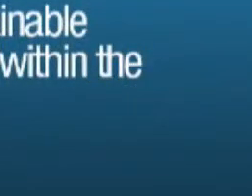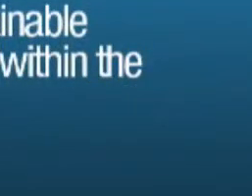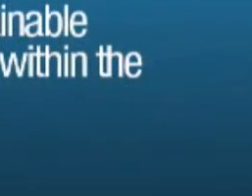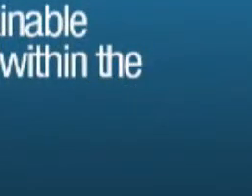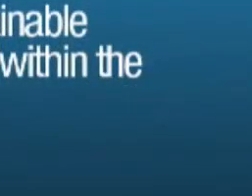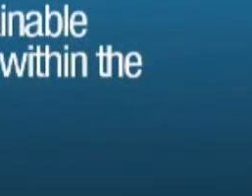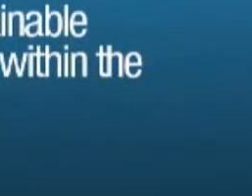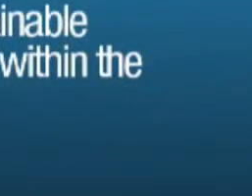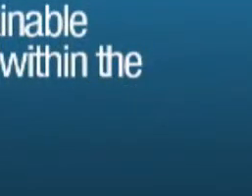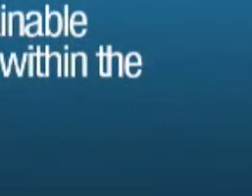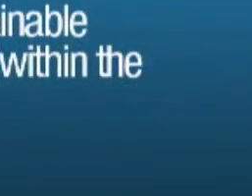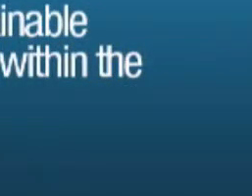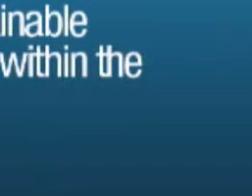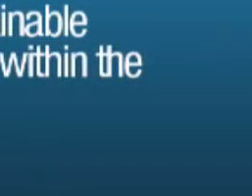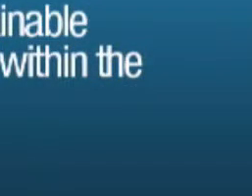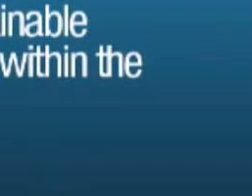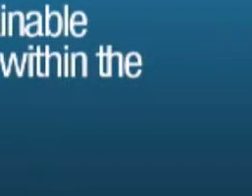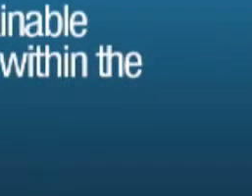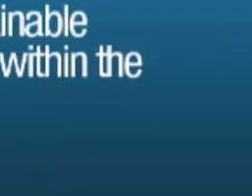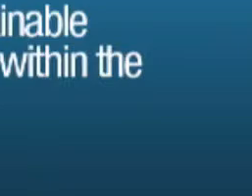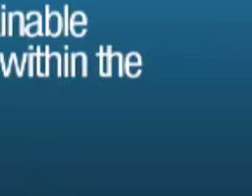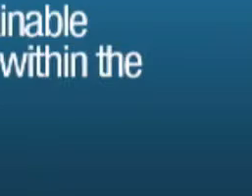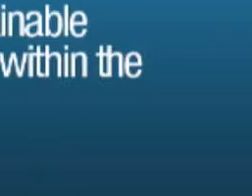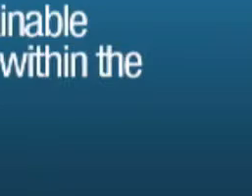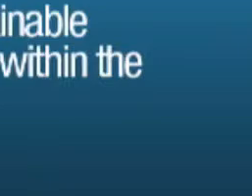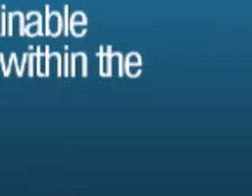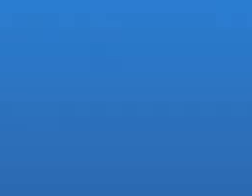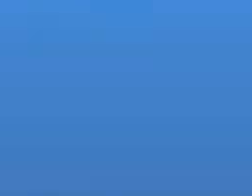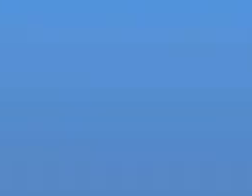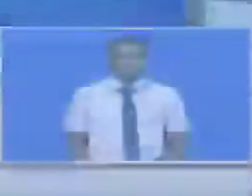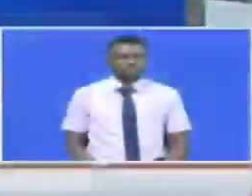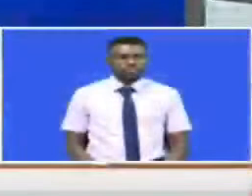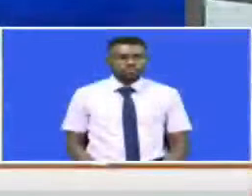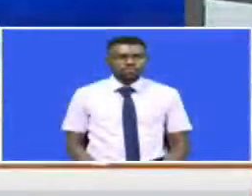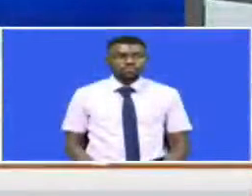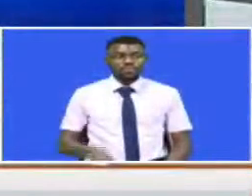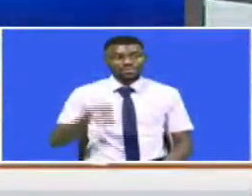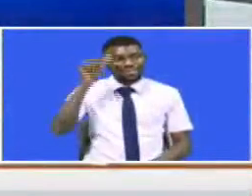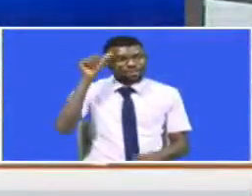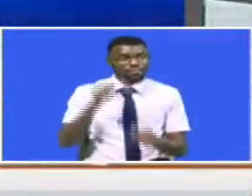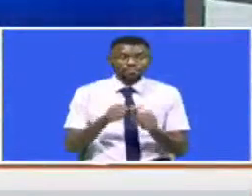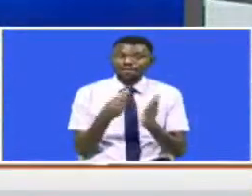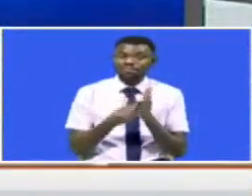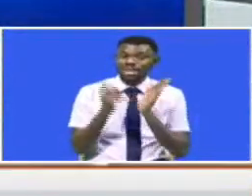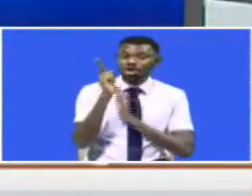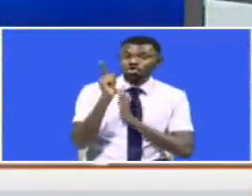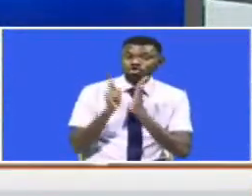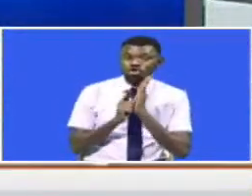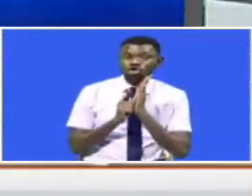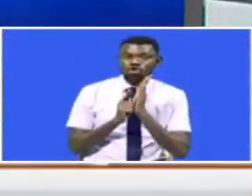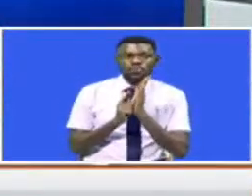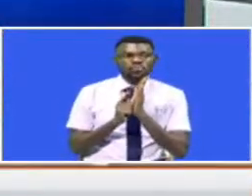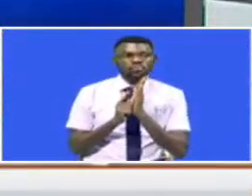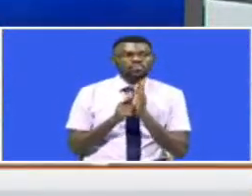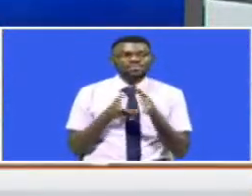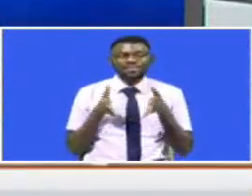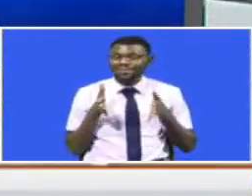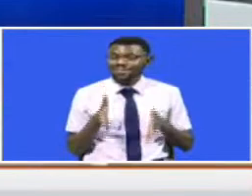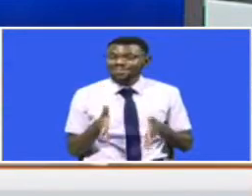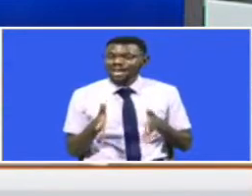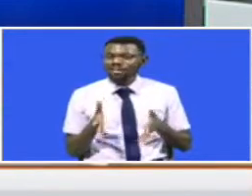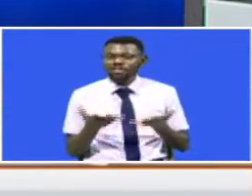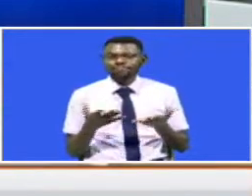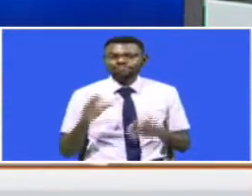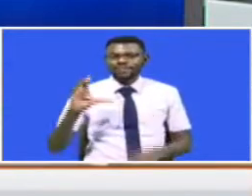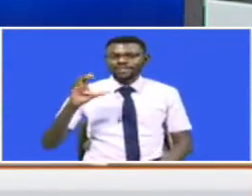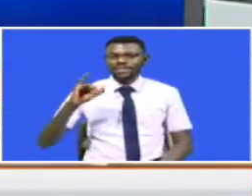president to repeal the Finance Act 2023. Remember, the Finance Act is in court currently, and the Chief